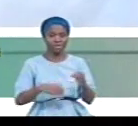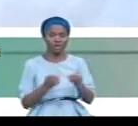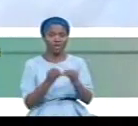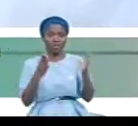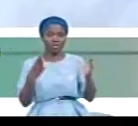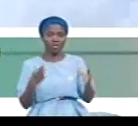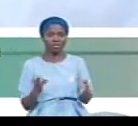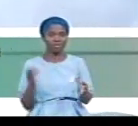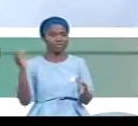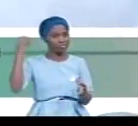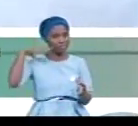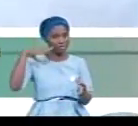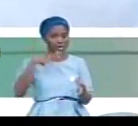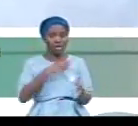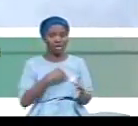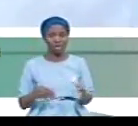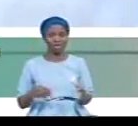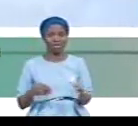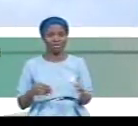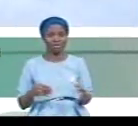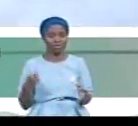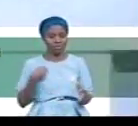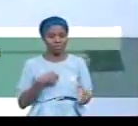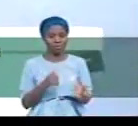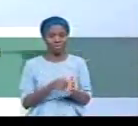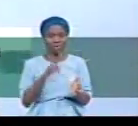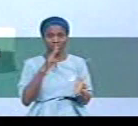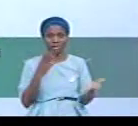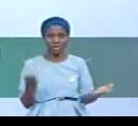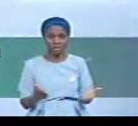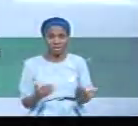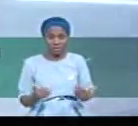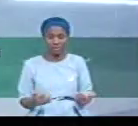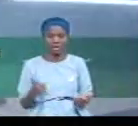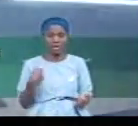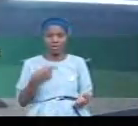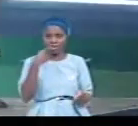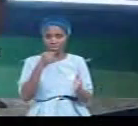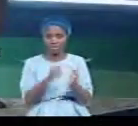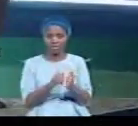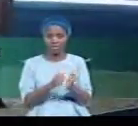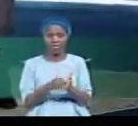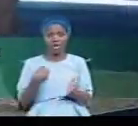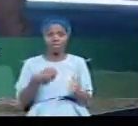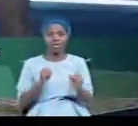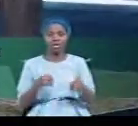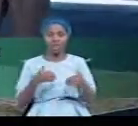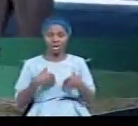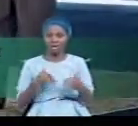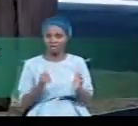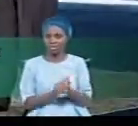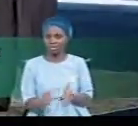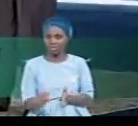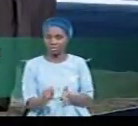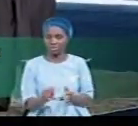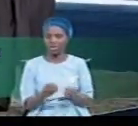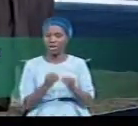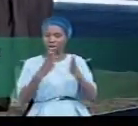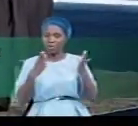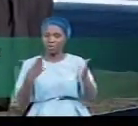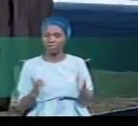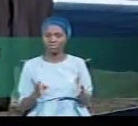And those of us who are here now, it says, we can have that same abundance of